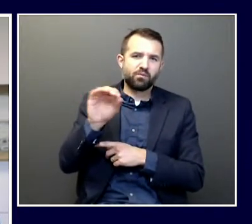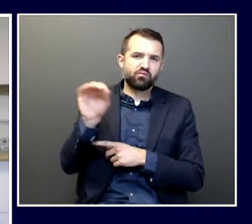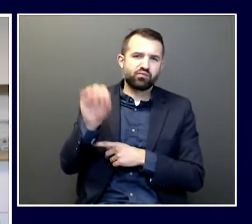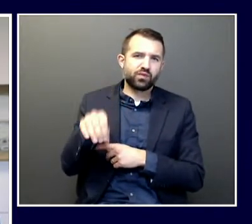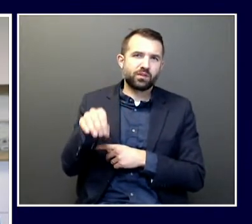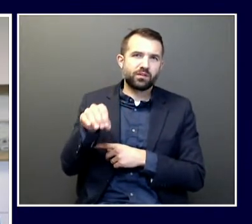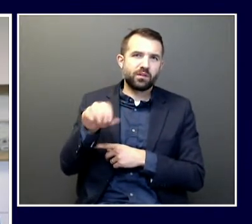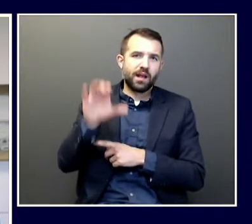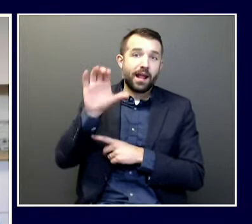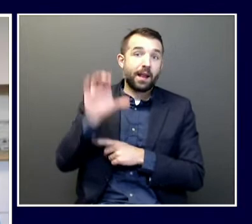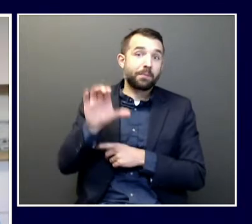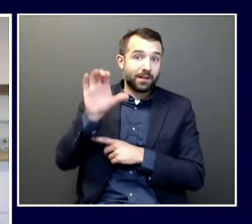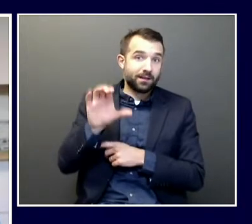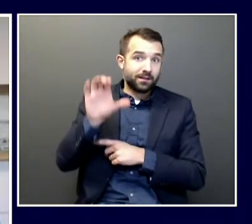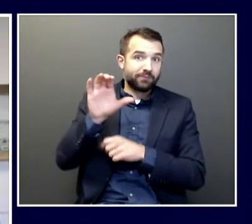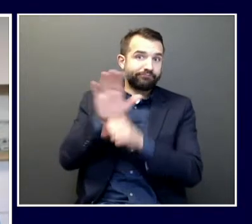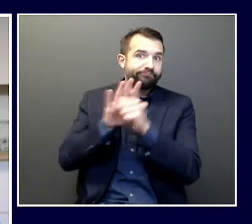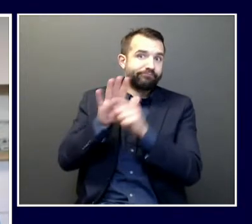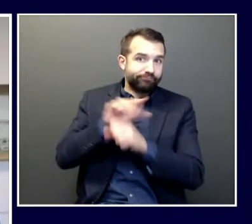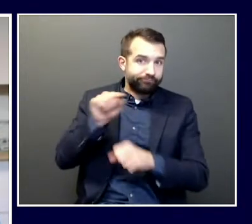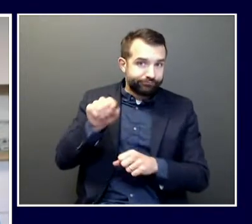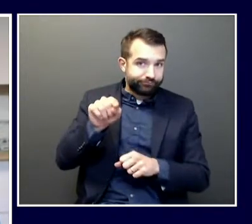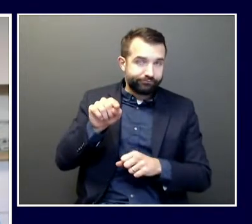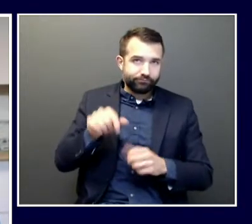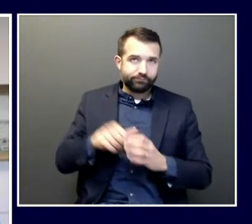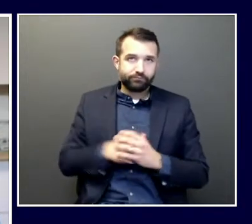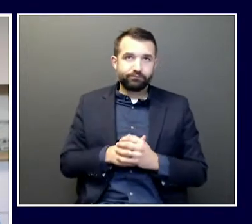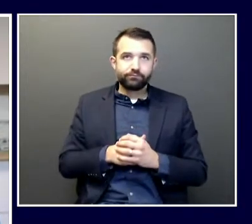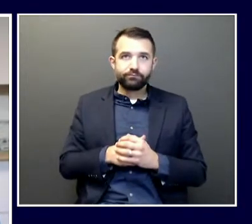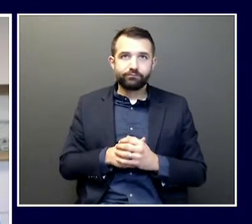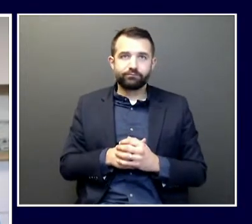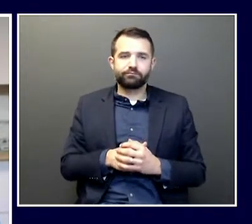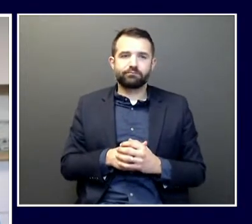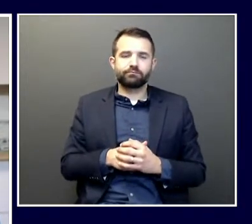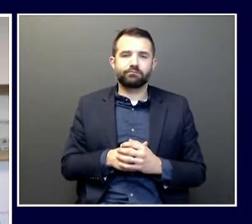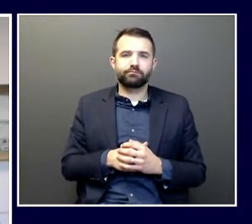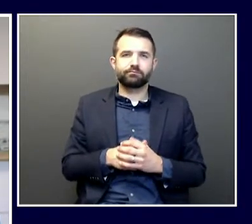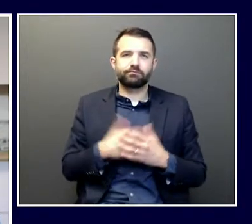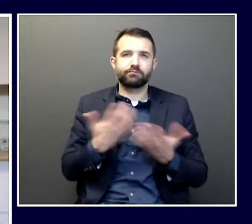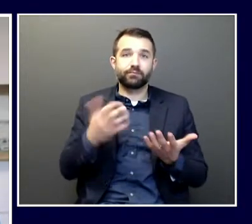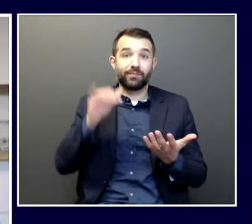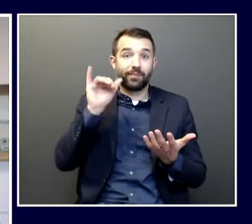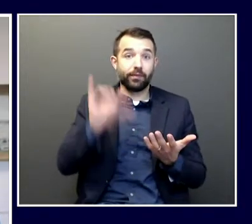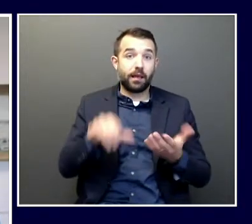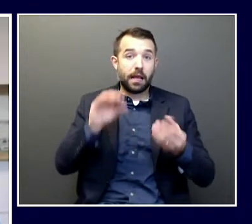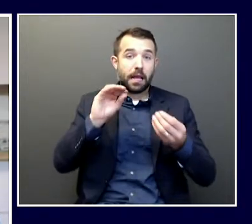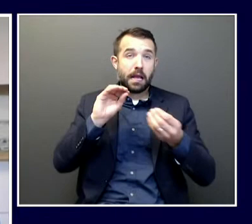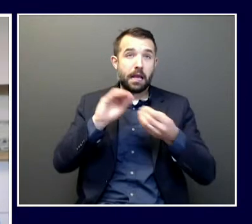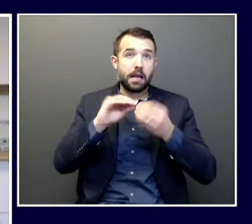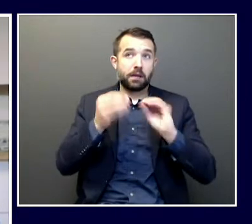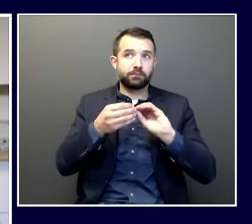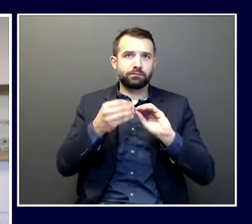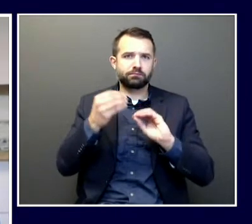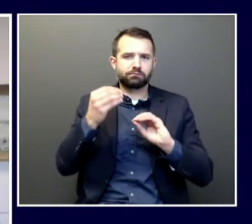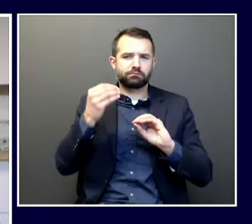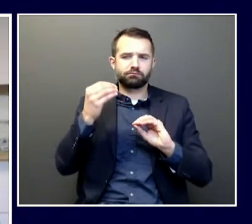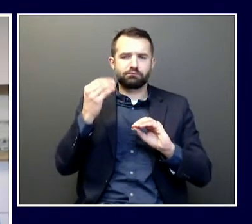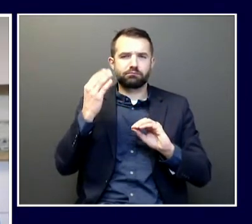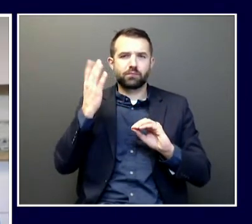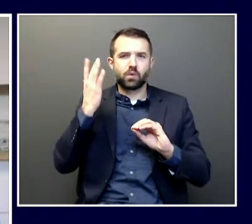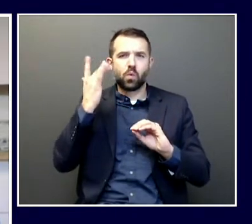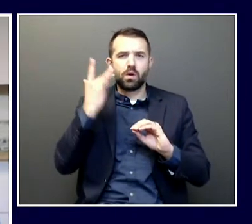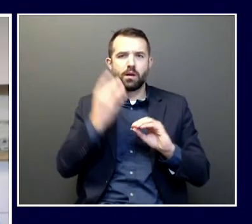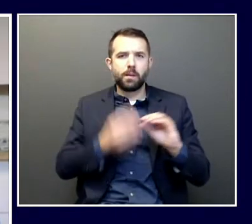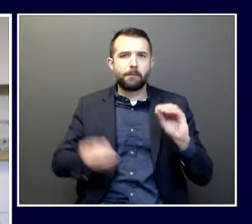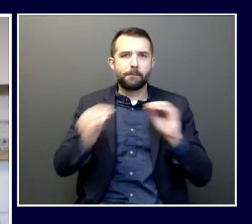County. Is that a reflection? Is that a metric that's a reflection of interest, access, or